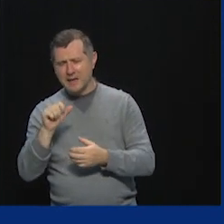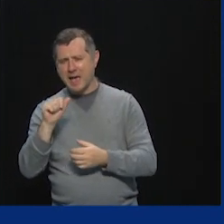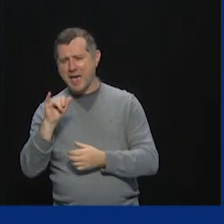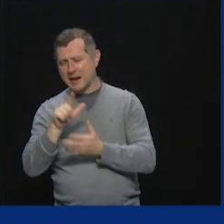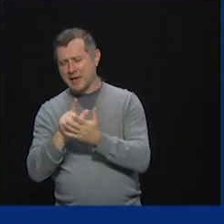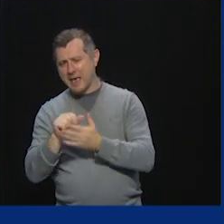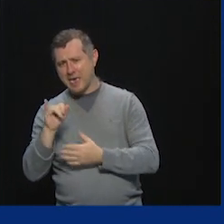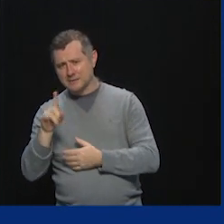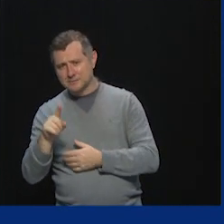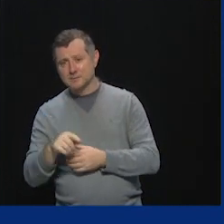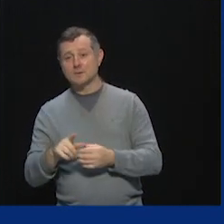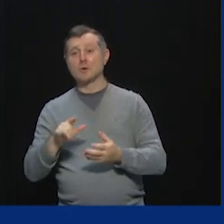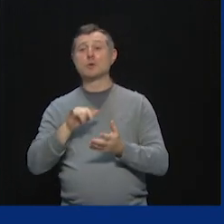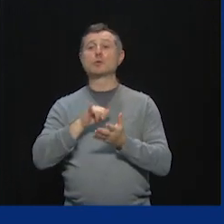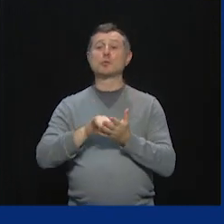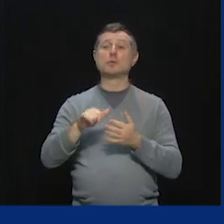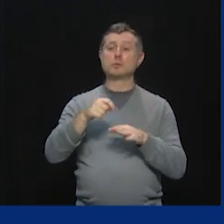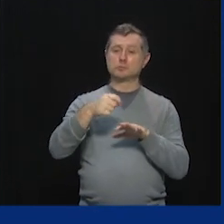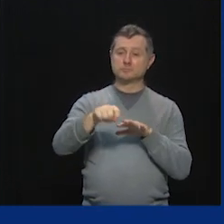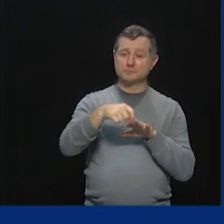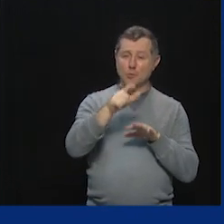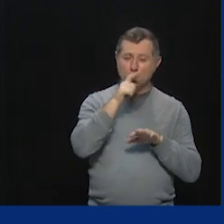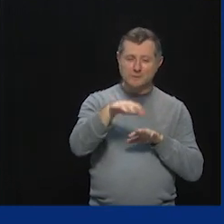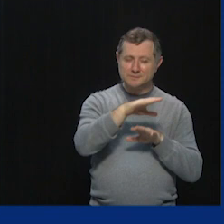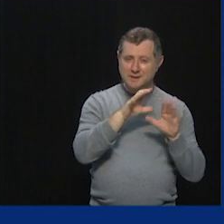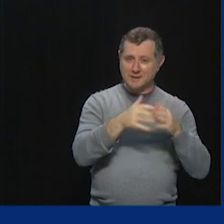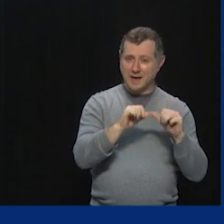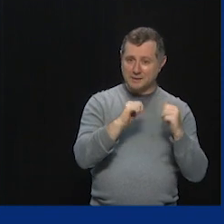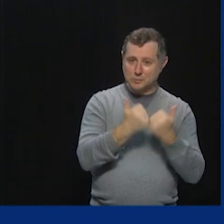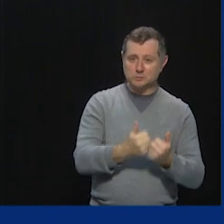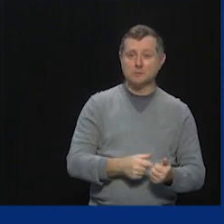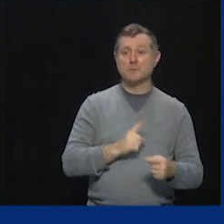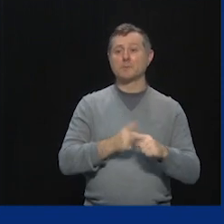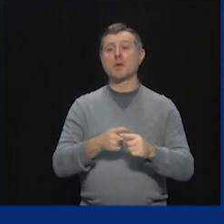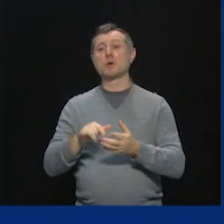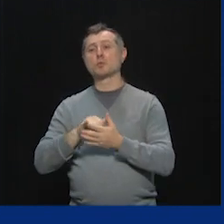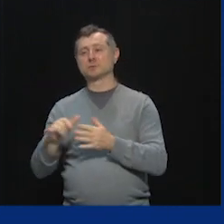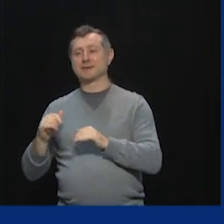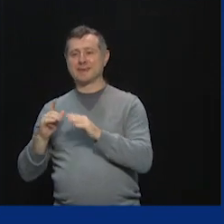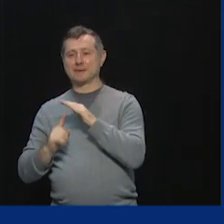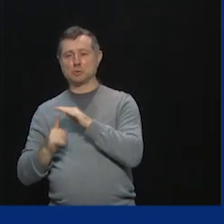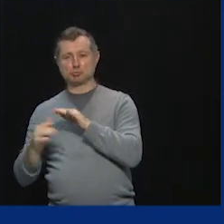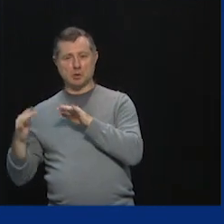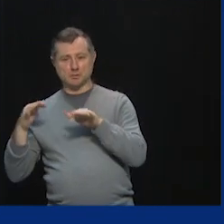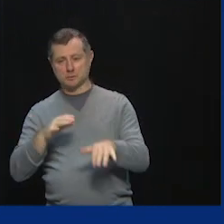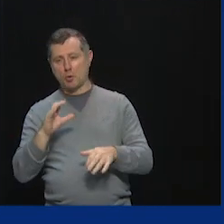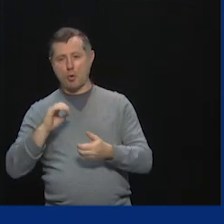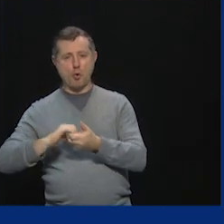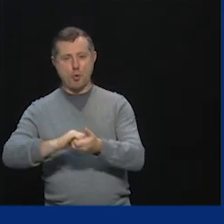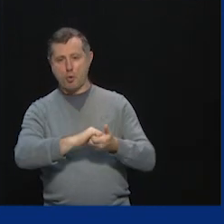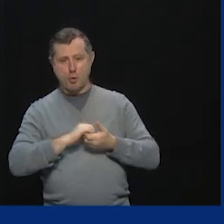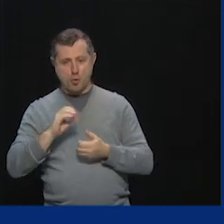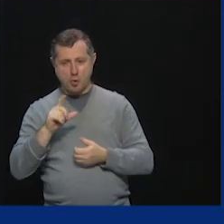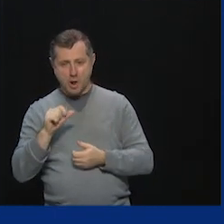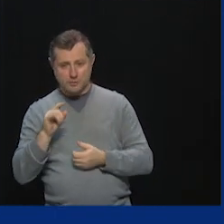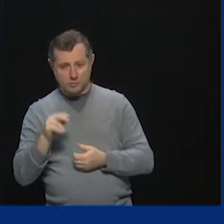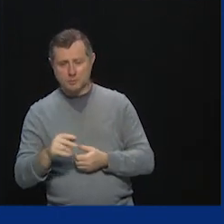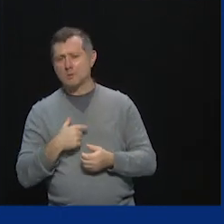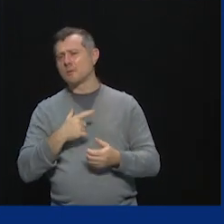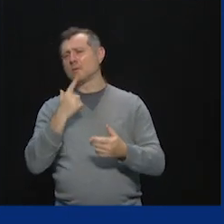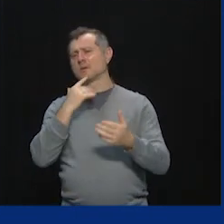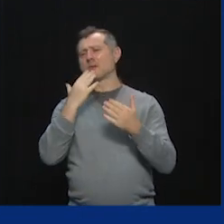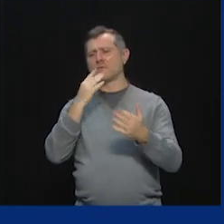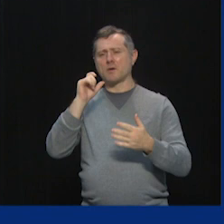Workers Association, and the New York Immigration Coalition. Finally, I commend Governor Hochul for recognizing this need and look forward to adopting the